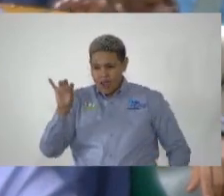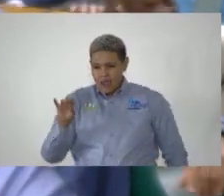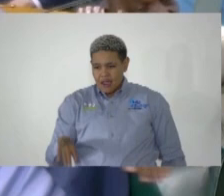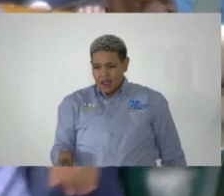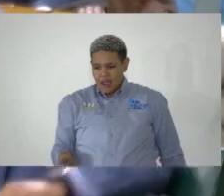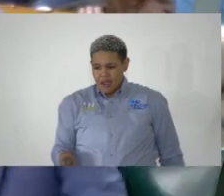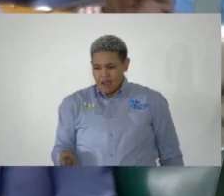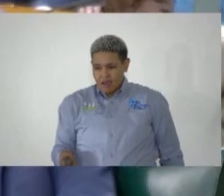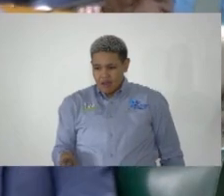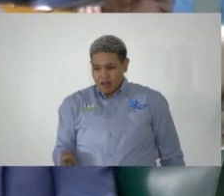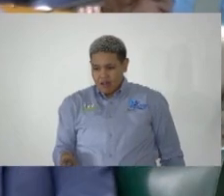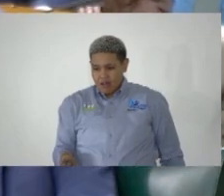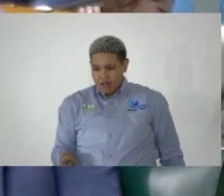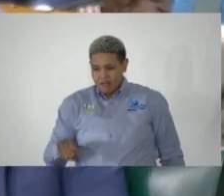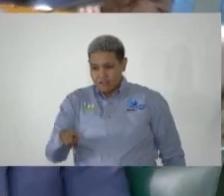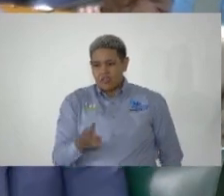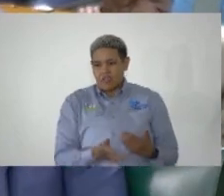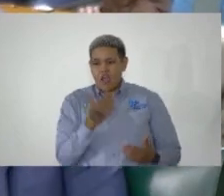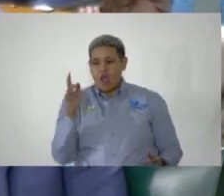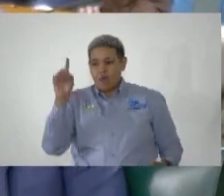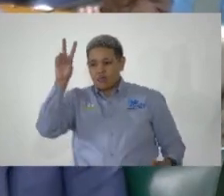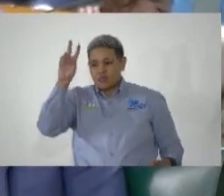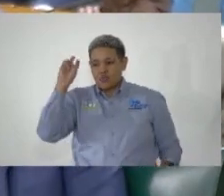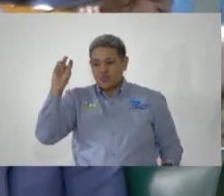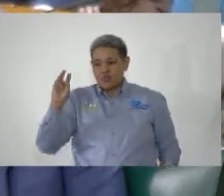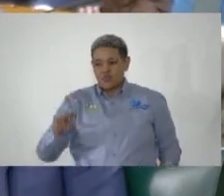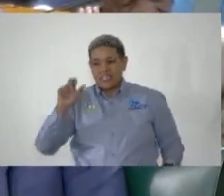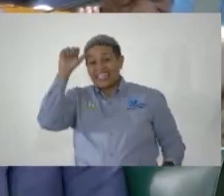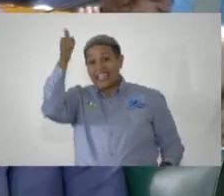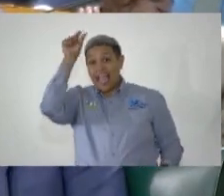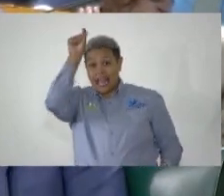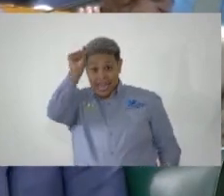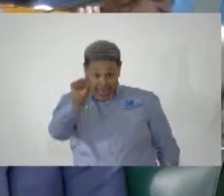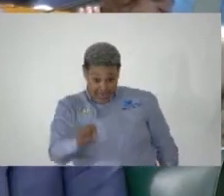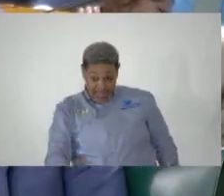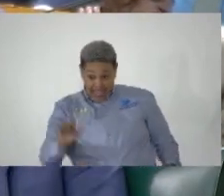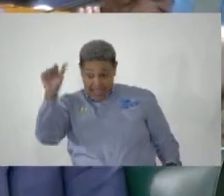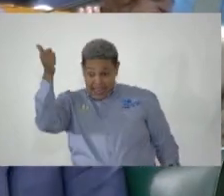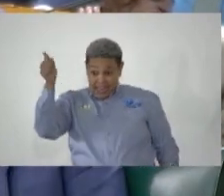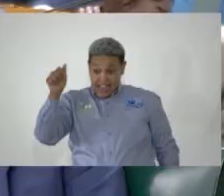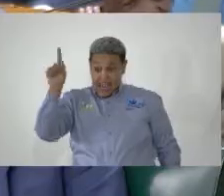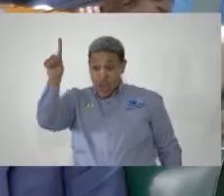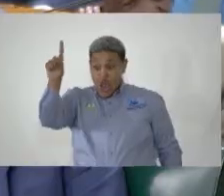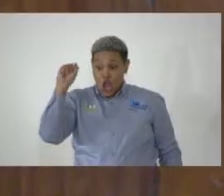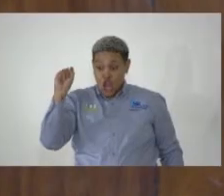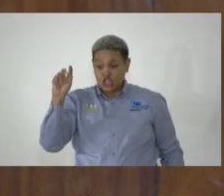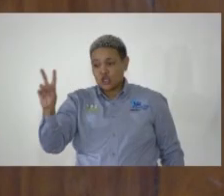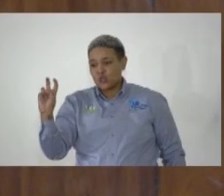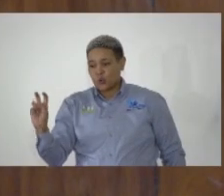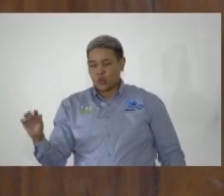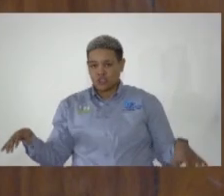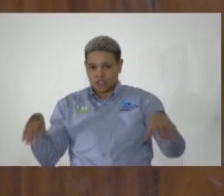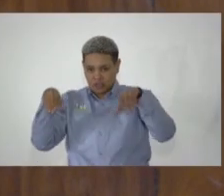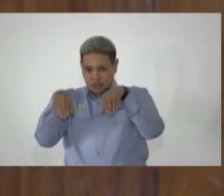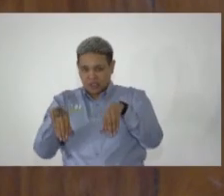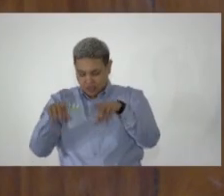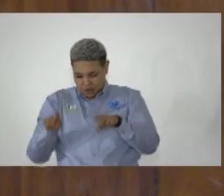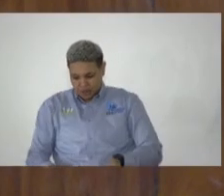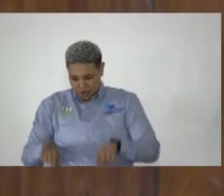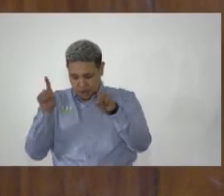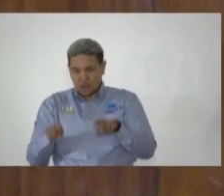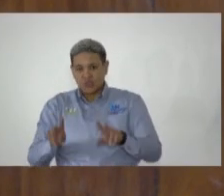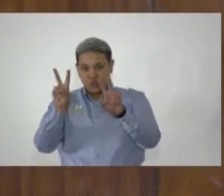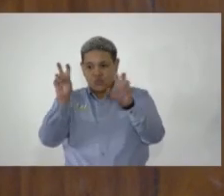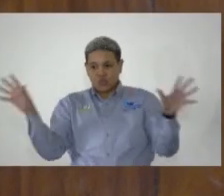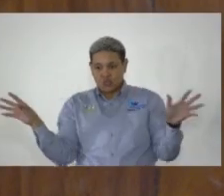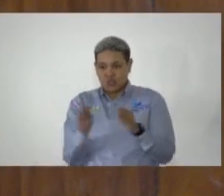This abacus has 200. 10 on each row, so 100 in this one, 200 in this. Okay? Approximately